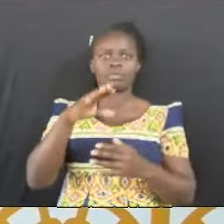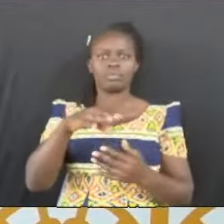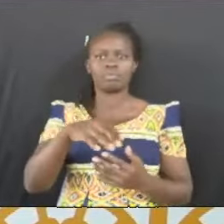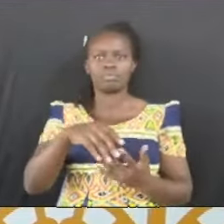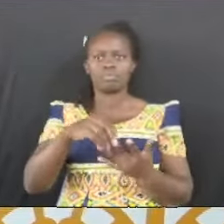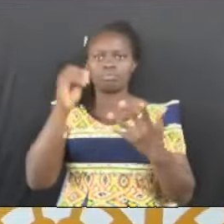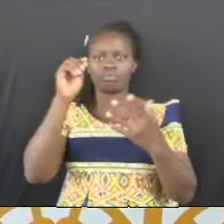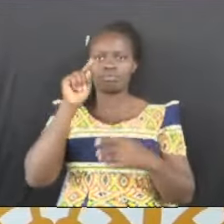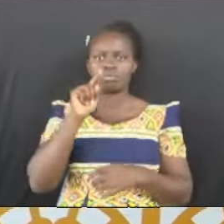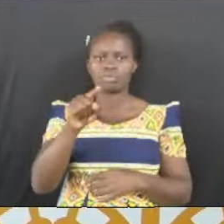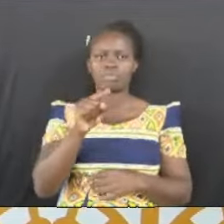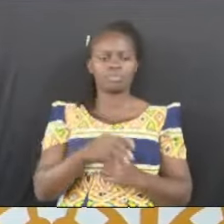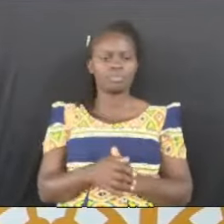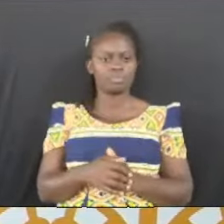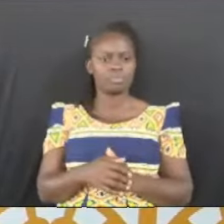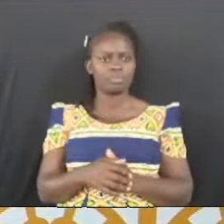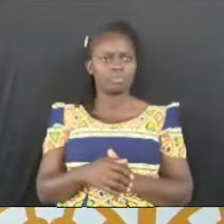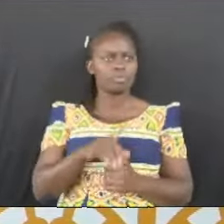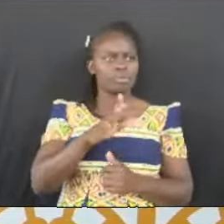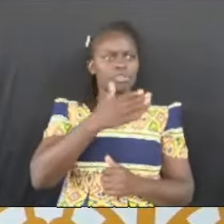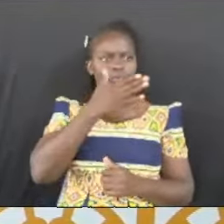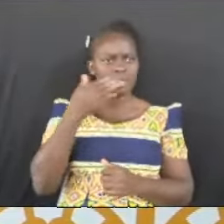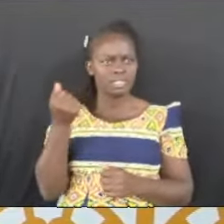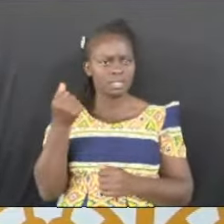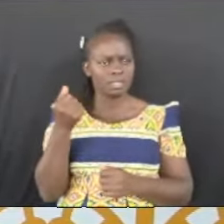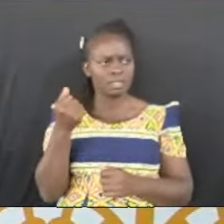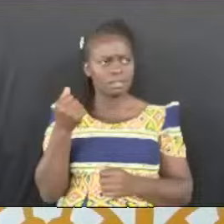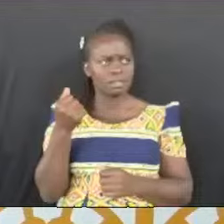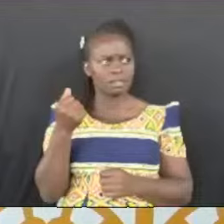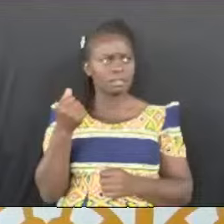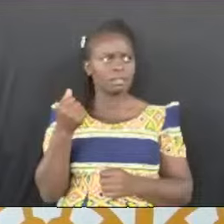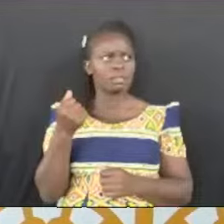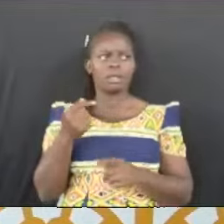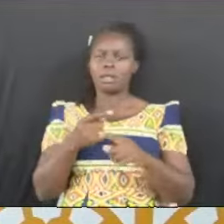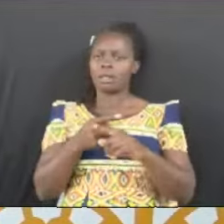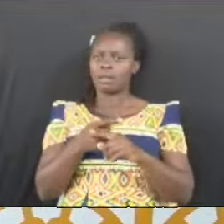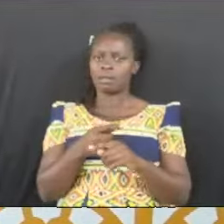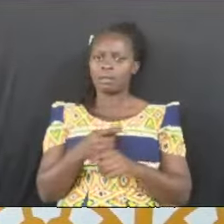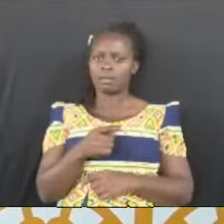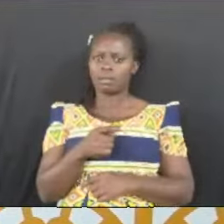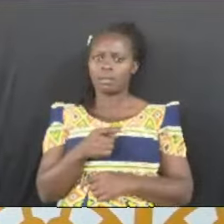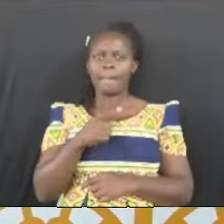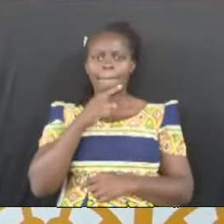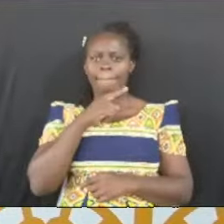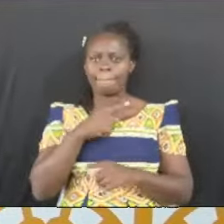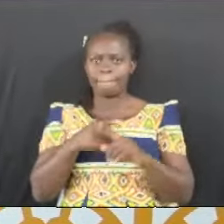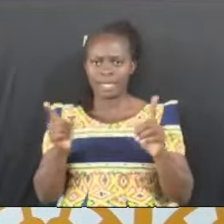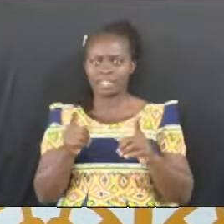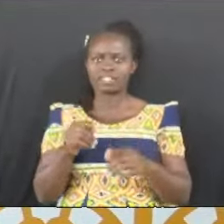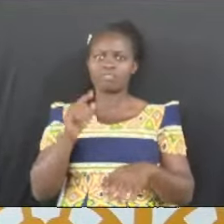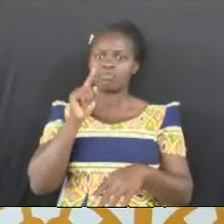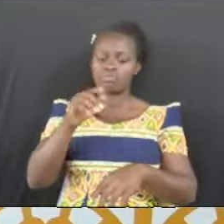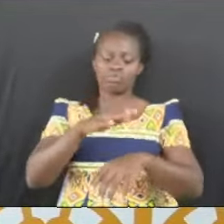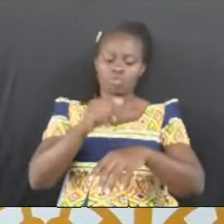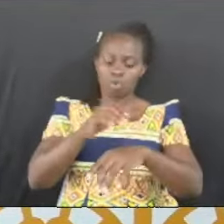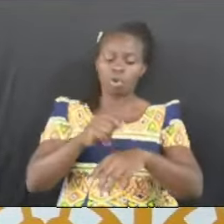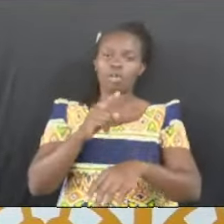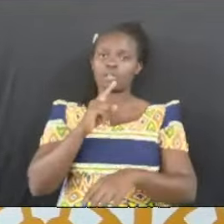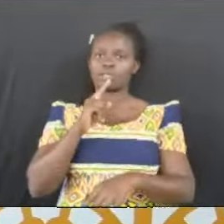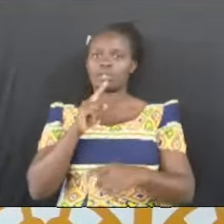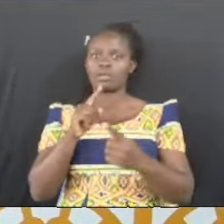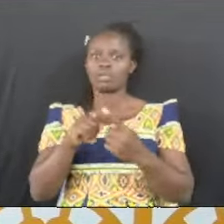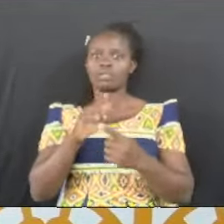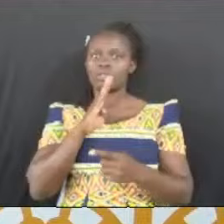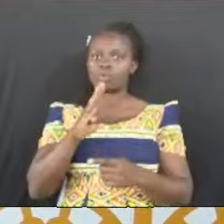Not because we are better, but because we are called to be blessings to others. Let's never forget